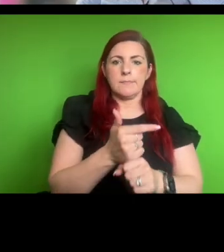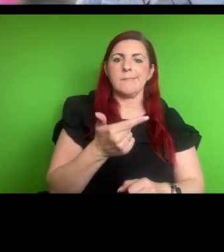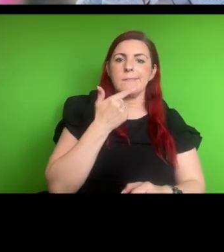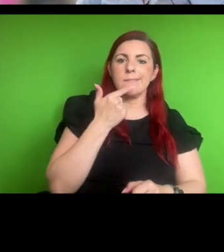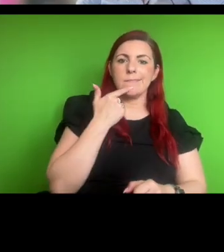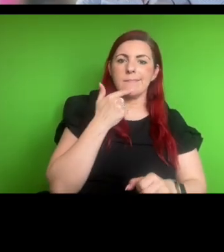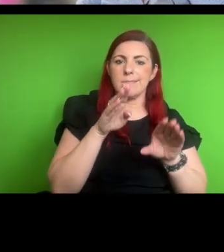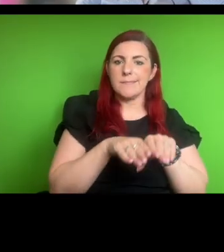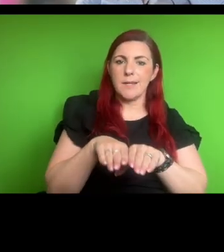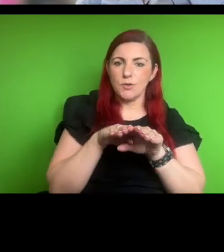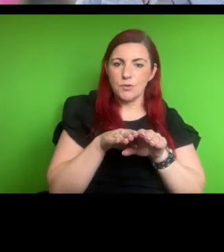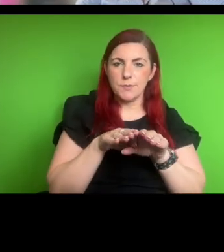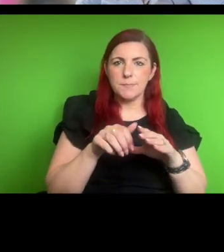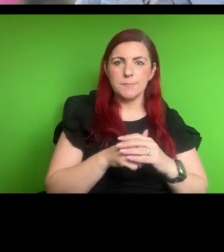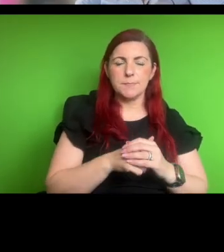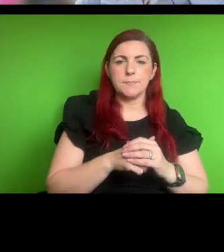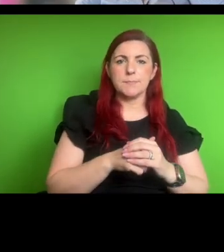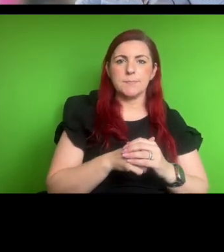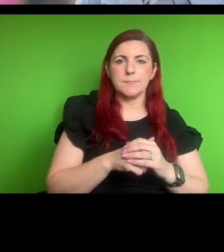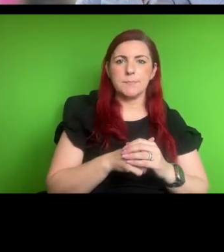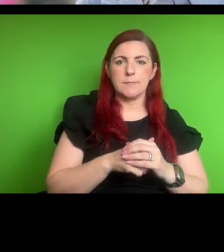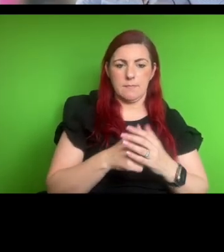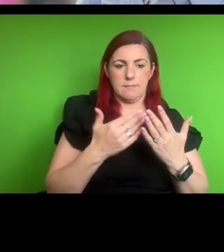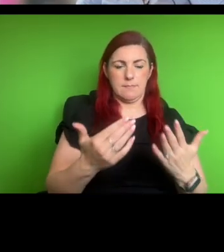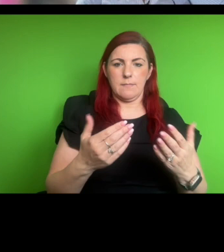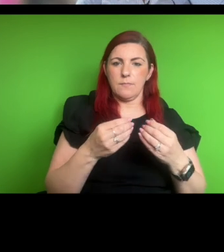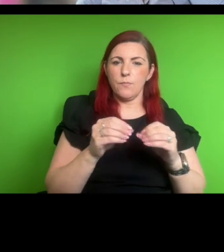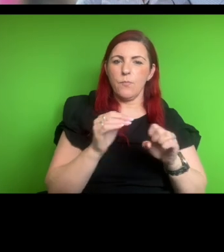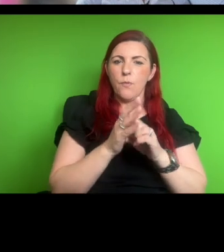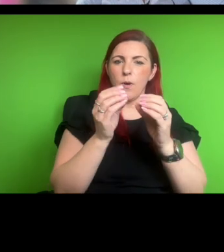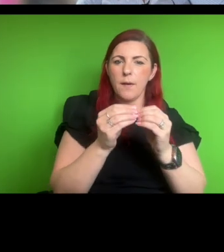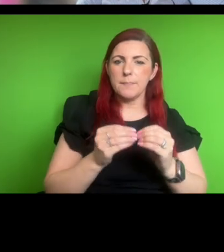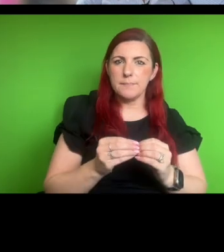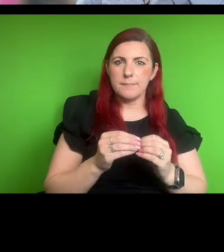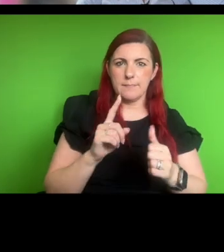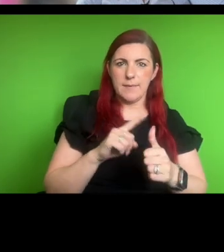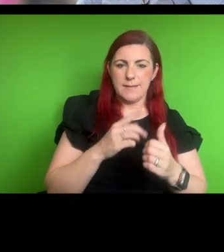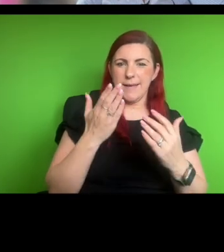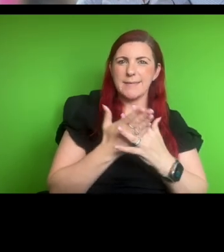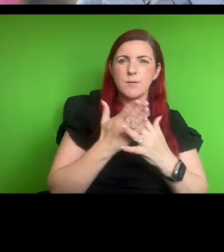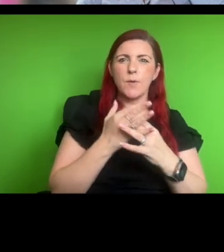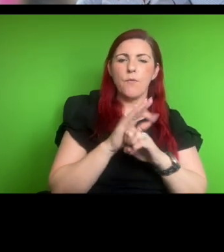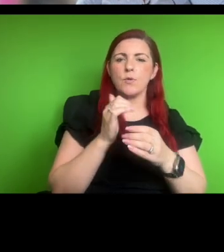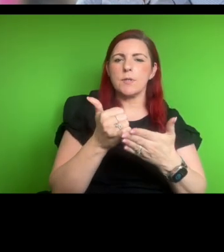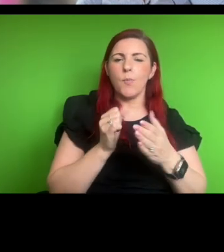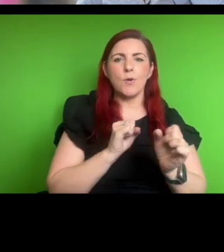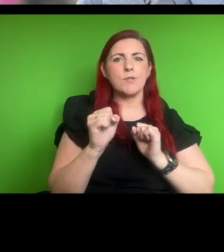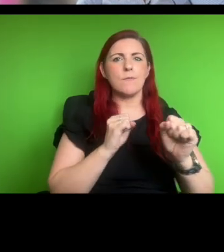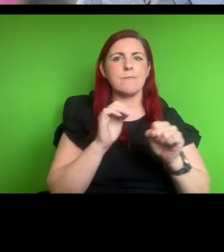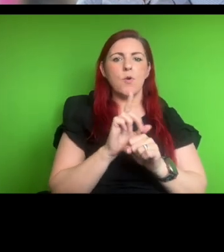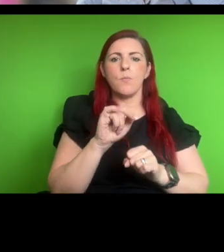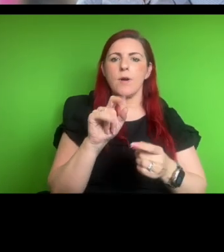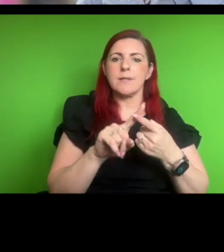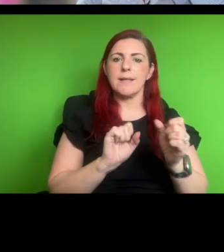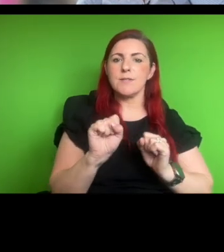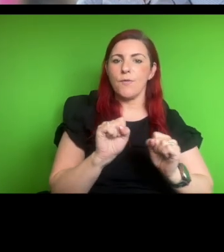is open for commenting, and that's accessibility of support services for products and service, and it is known